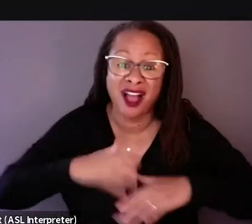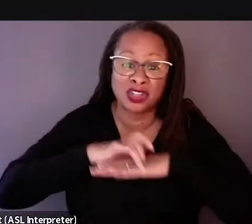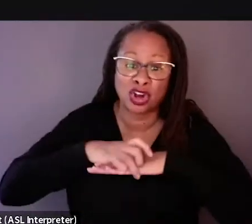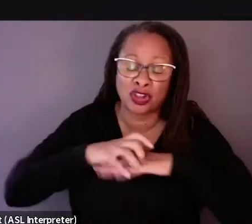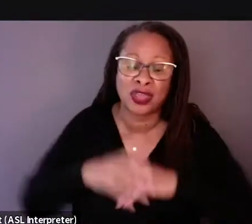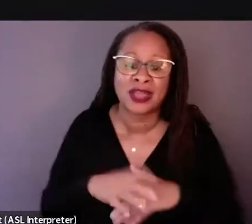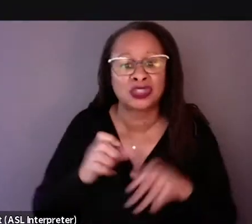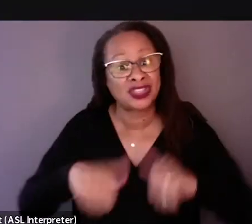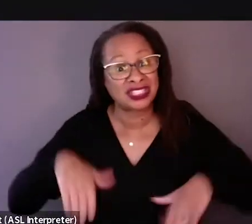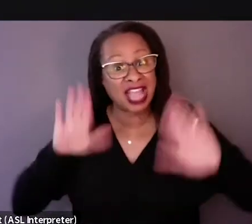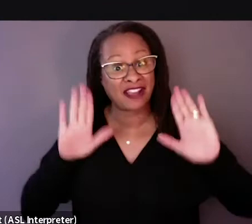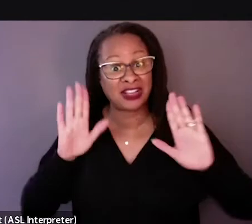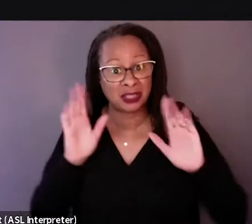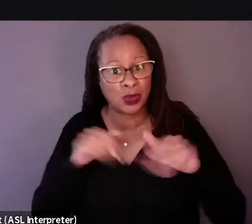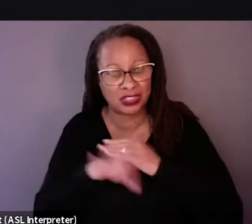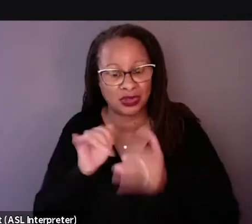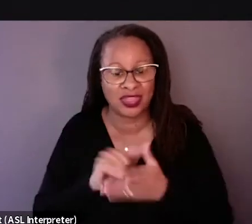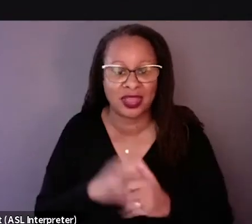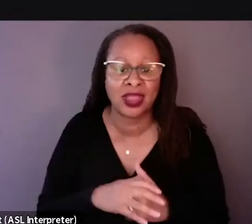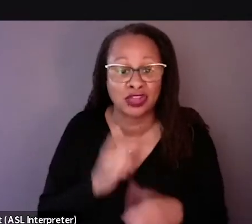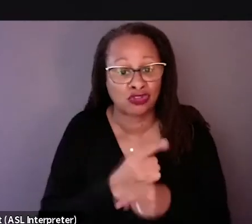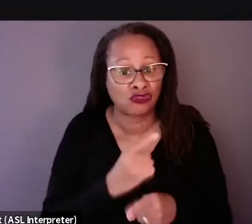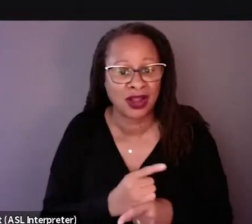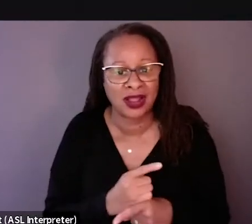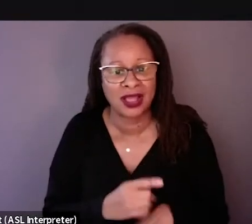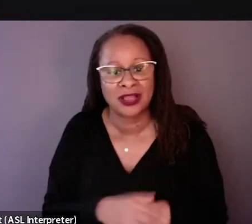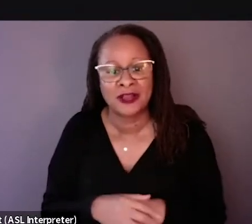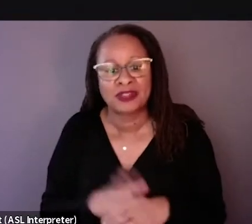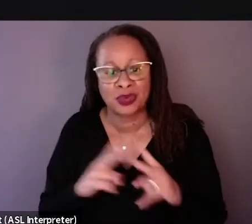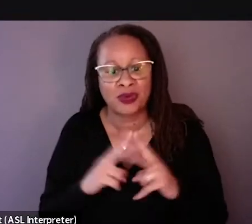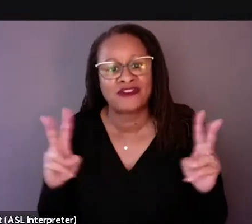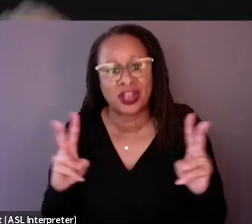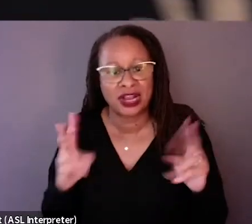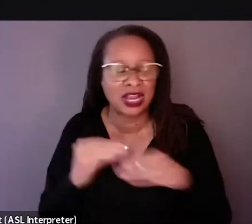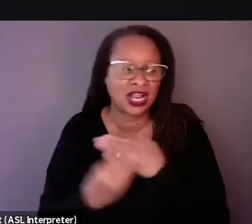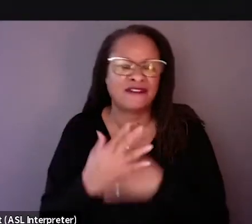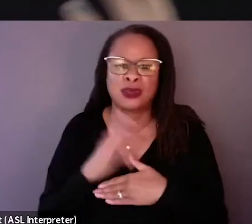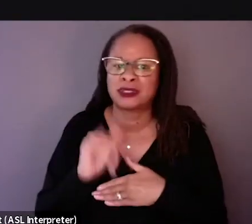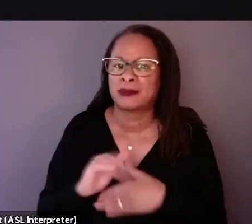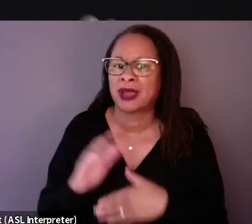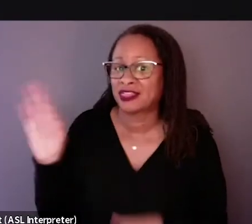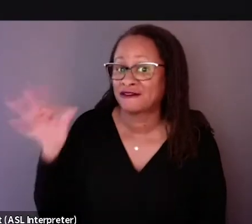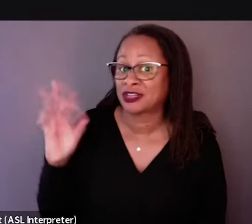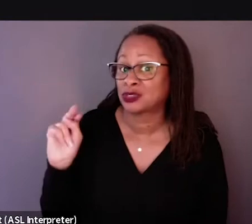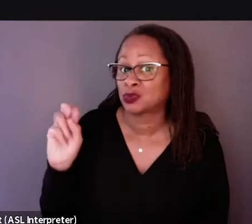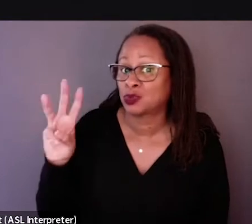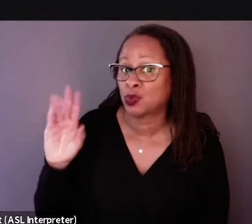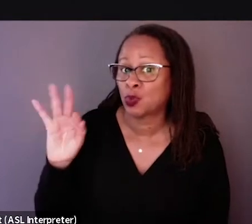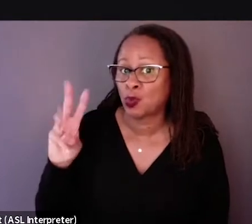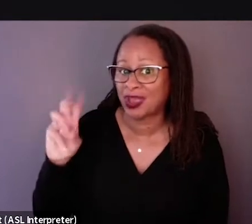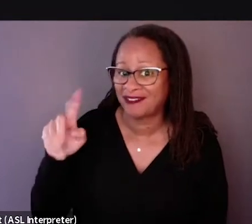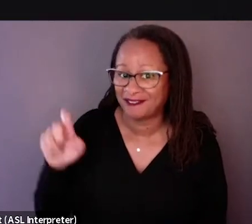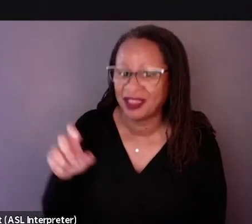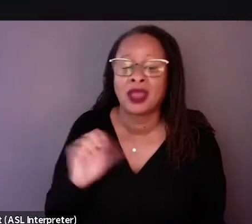went into it. But you're right, they were actually seemed to be very influenced by the French New Wave, and many kind of aesthetics of that